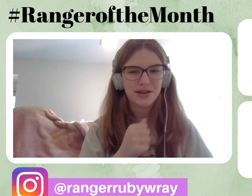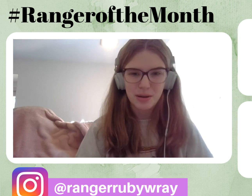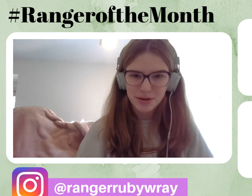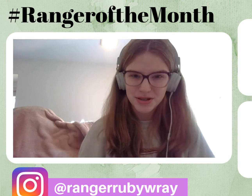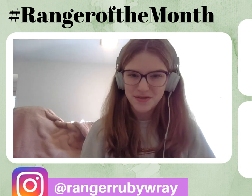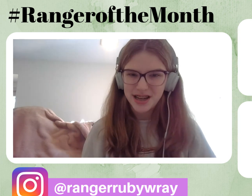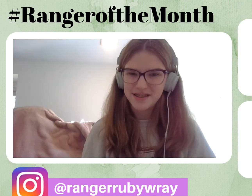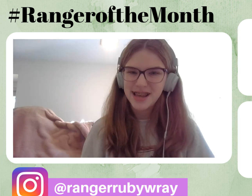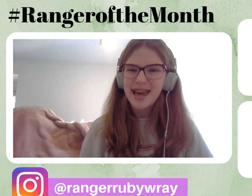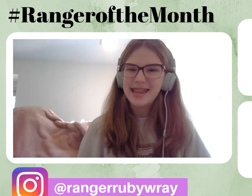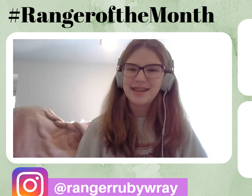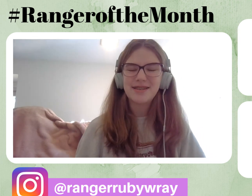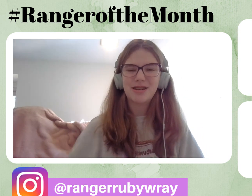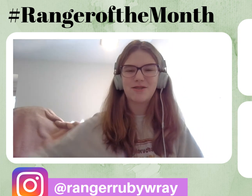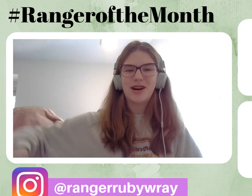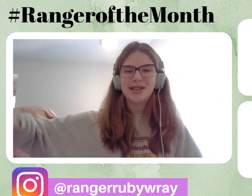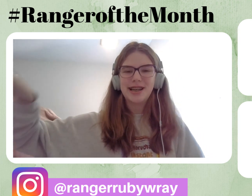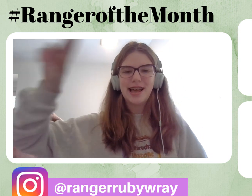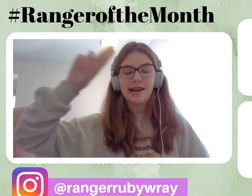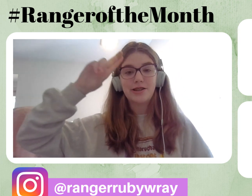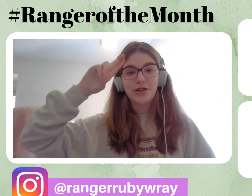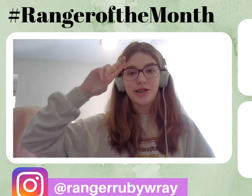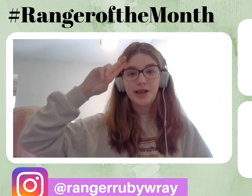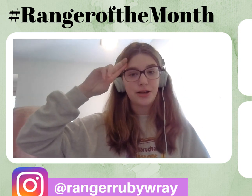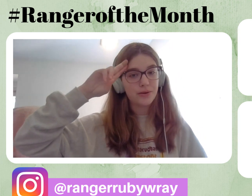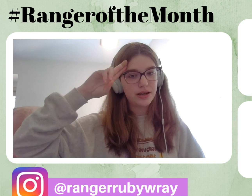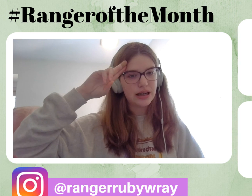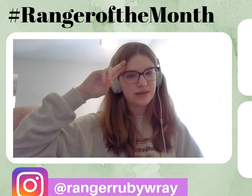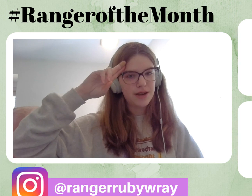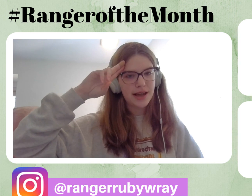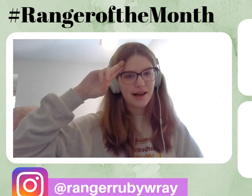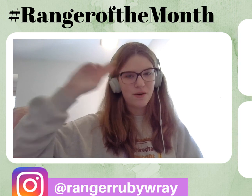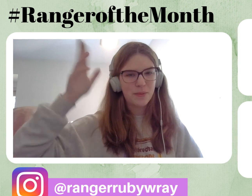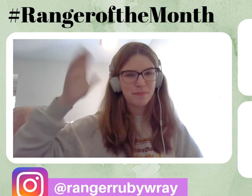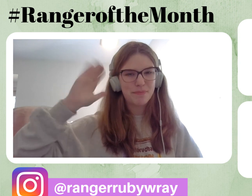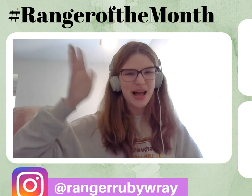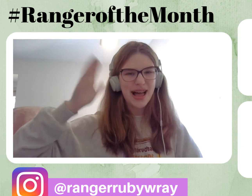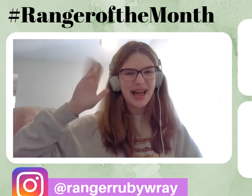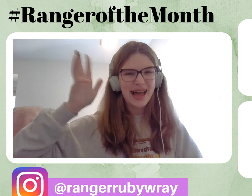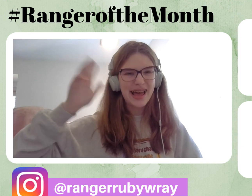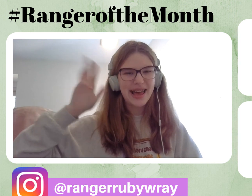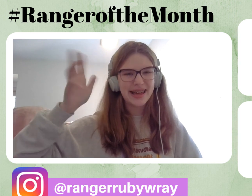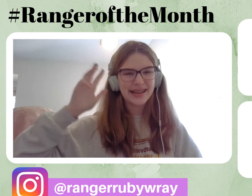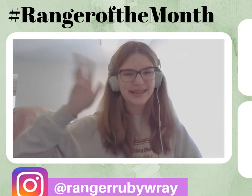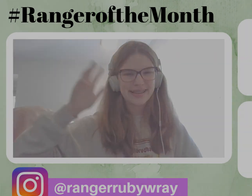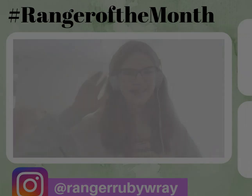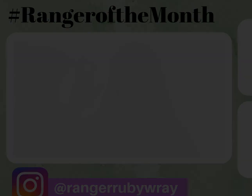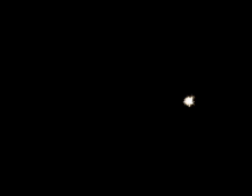with always one of those new videos. Thank you so much for watching again, and I shall see you next video. Bye!